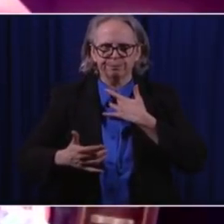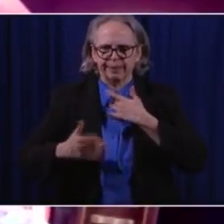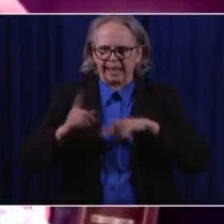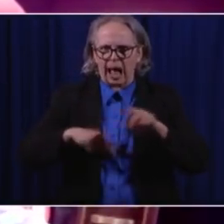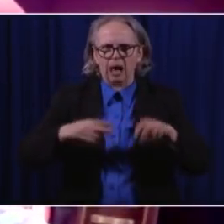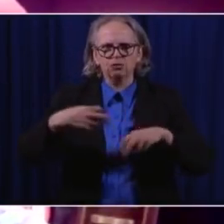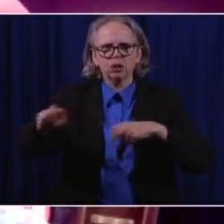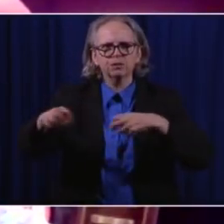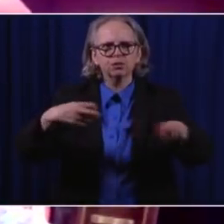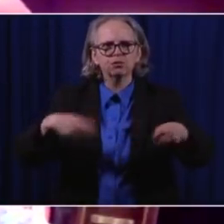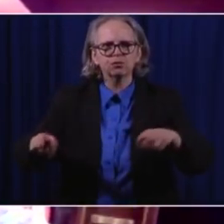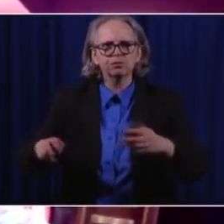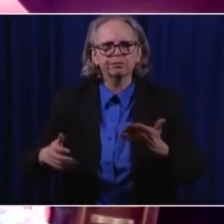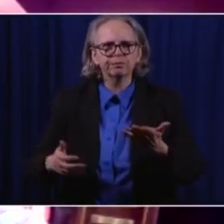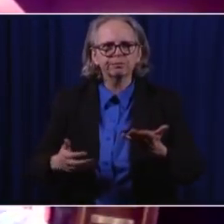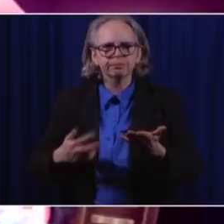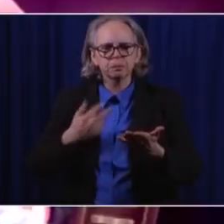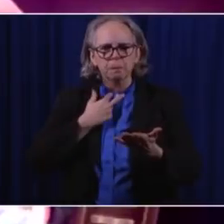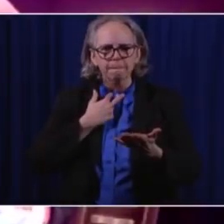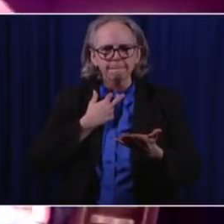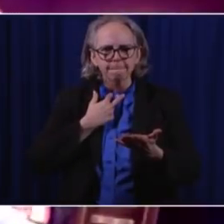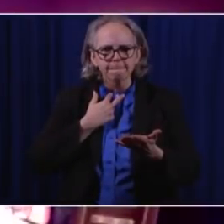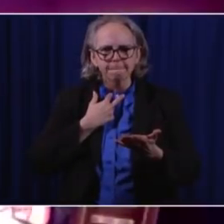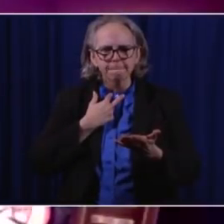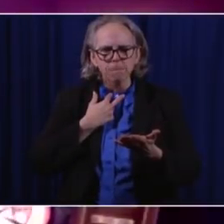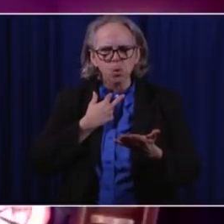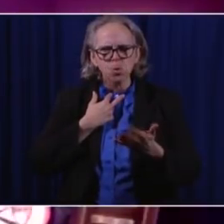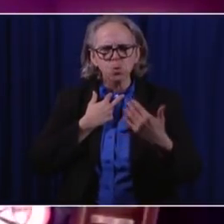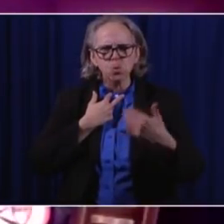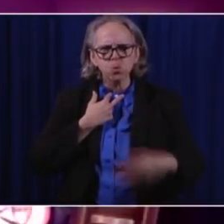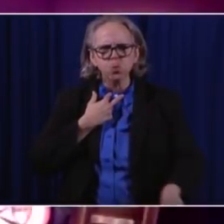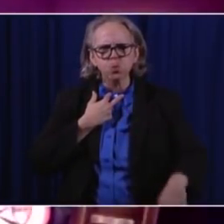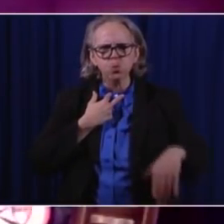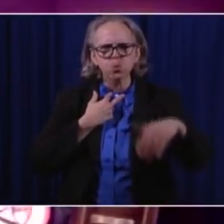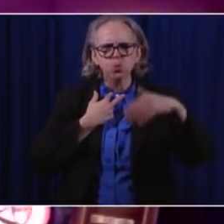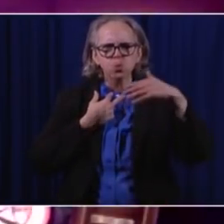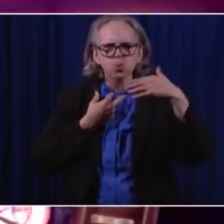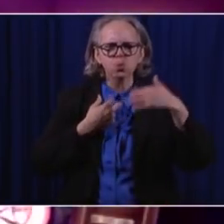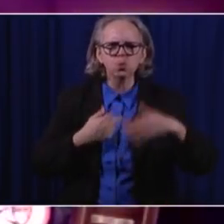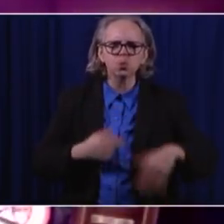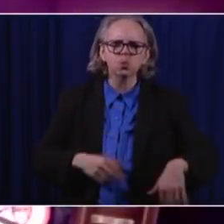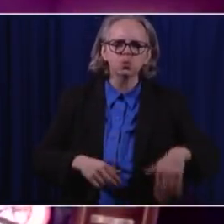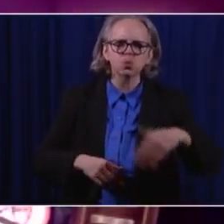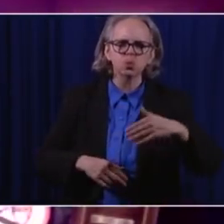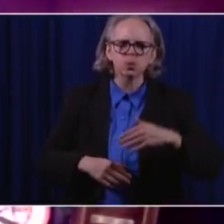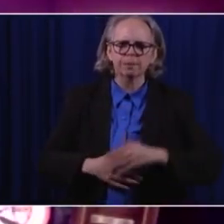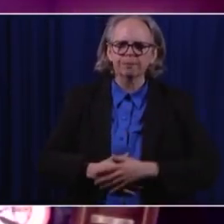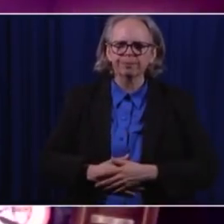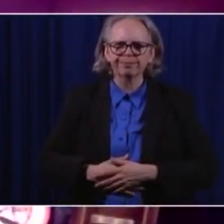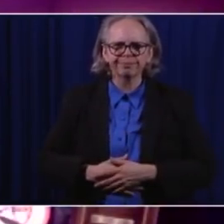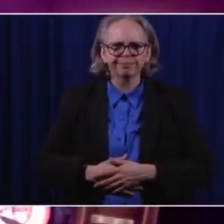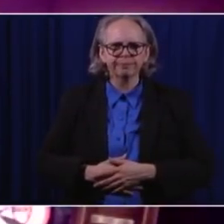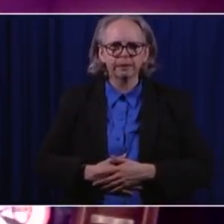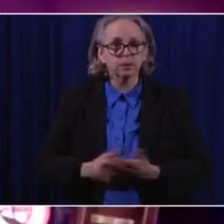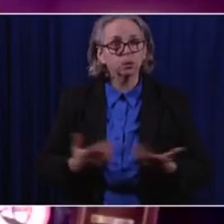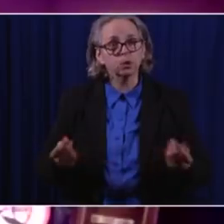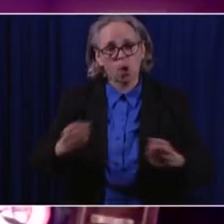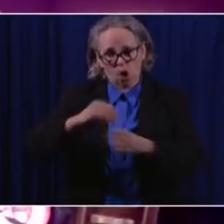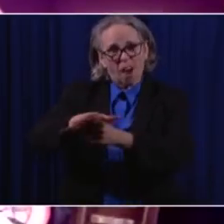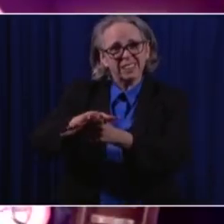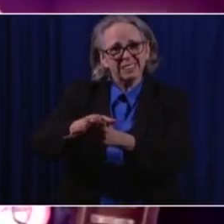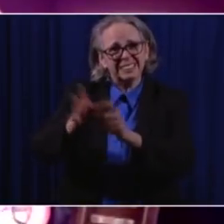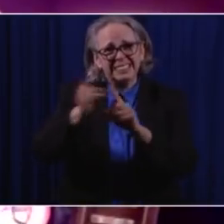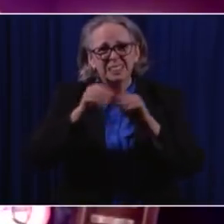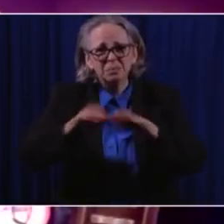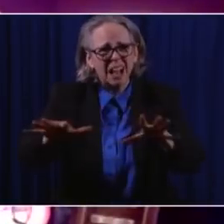not there. And so we have to buckle down as a state, because over